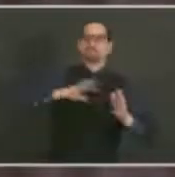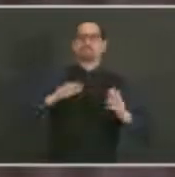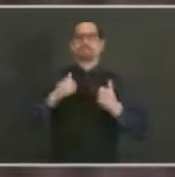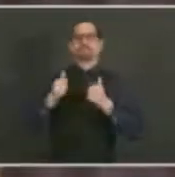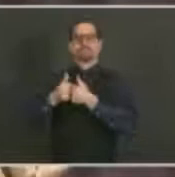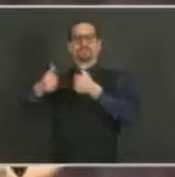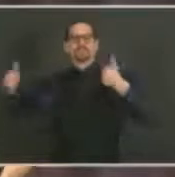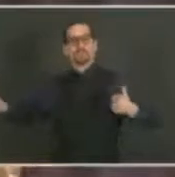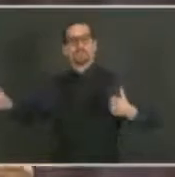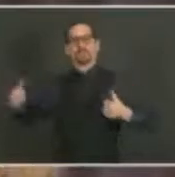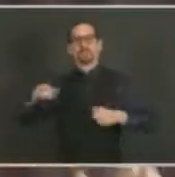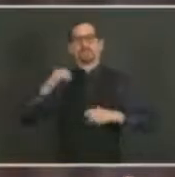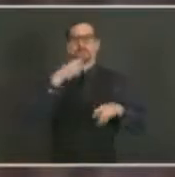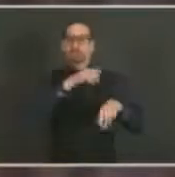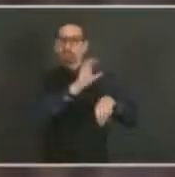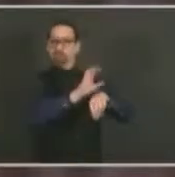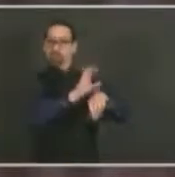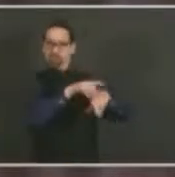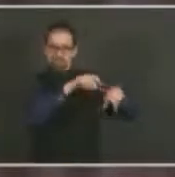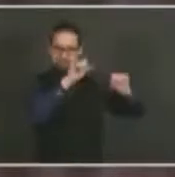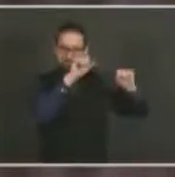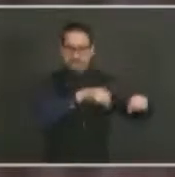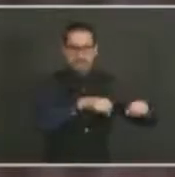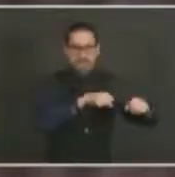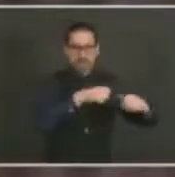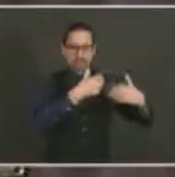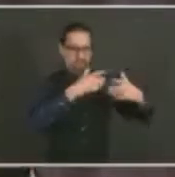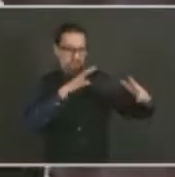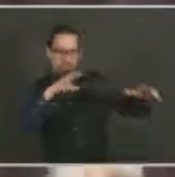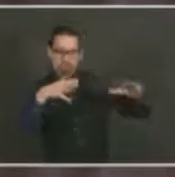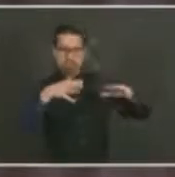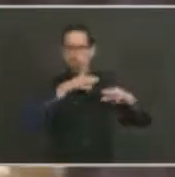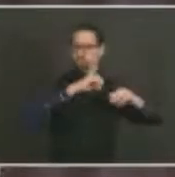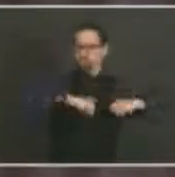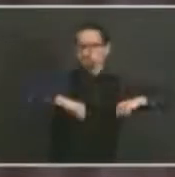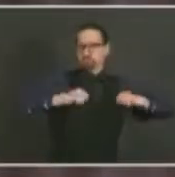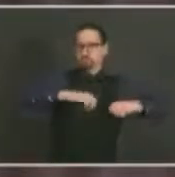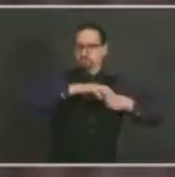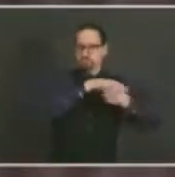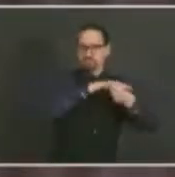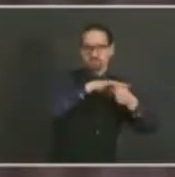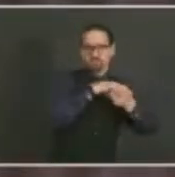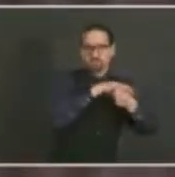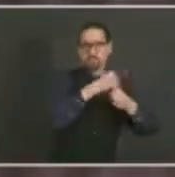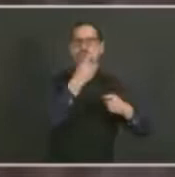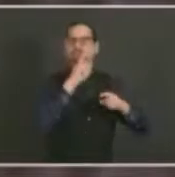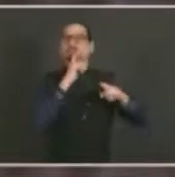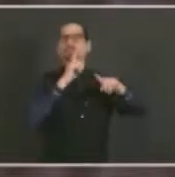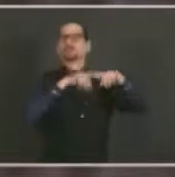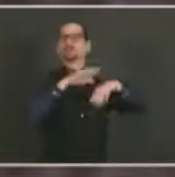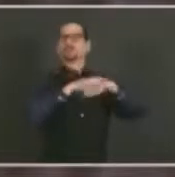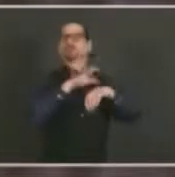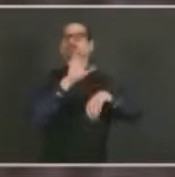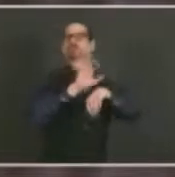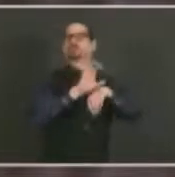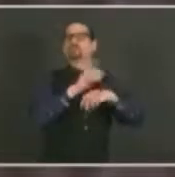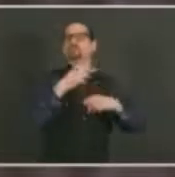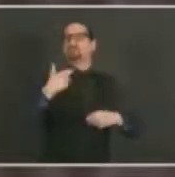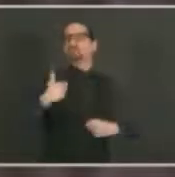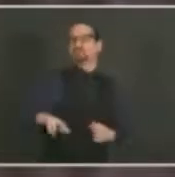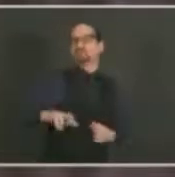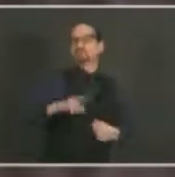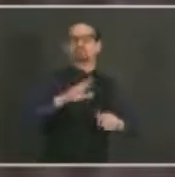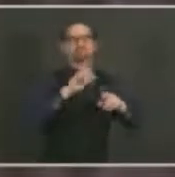and if that is your preference, as a venue, as an organization, as a congregation, as a